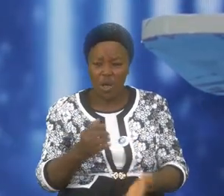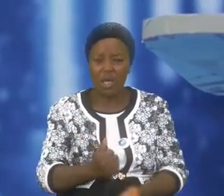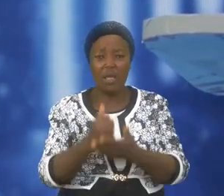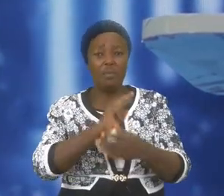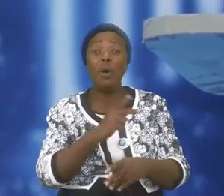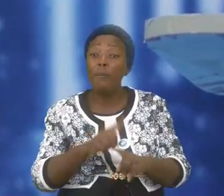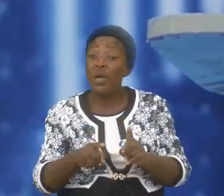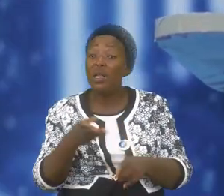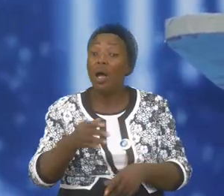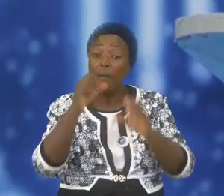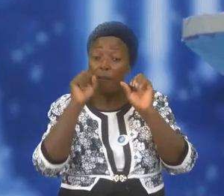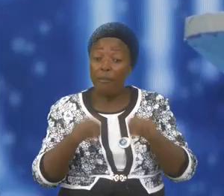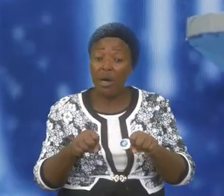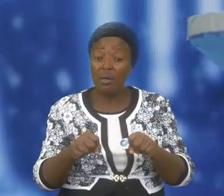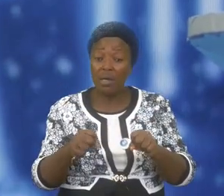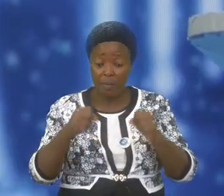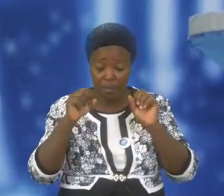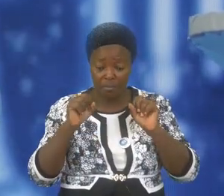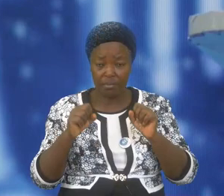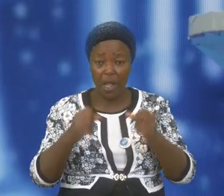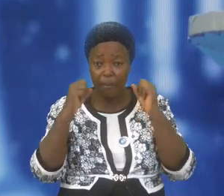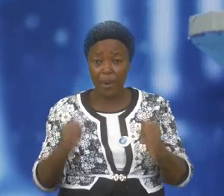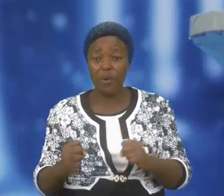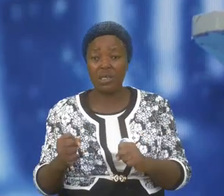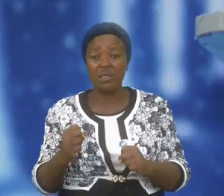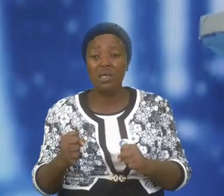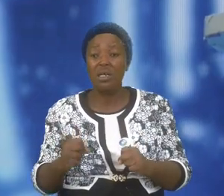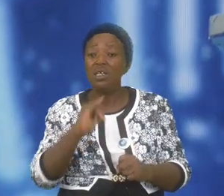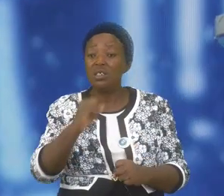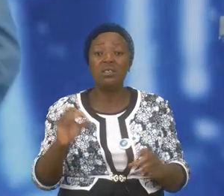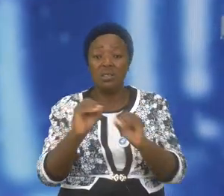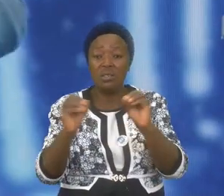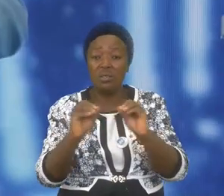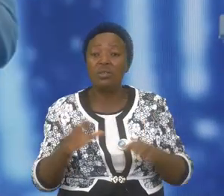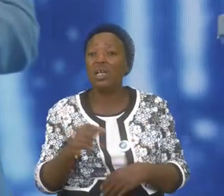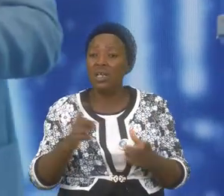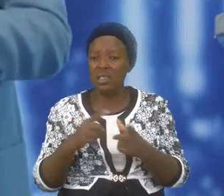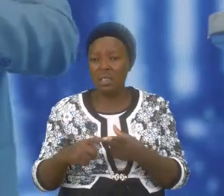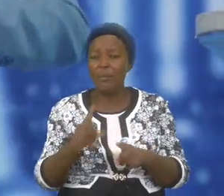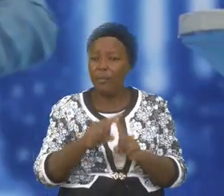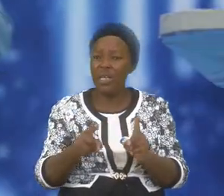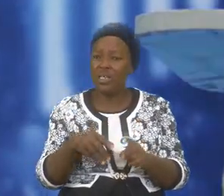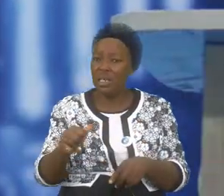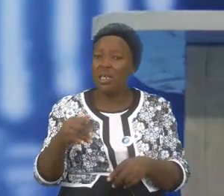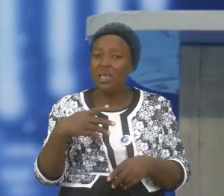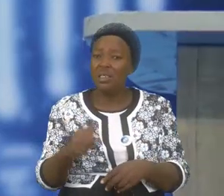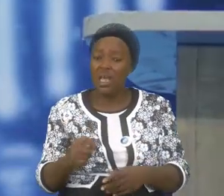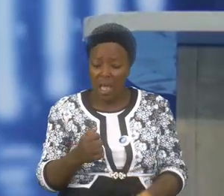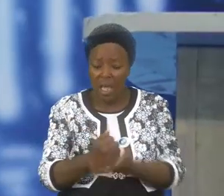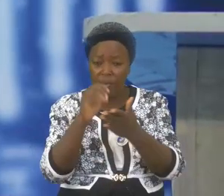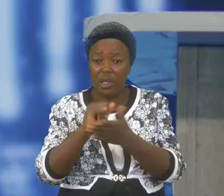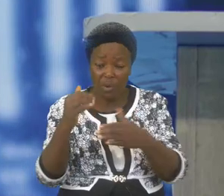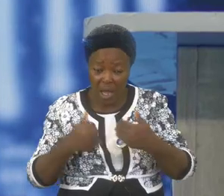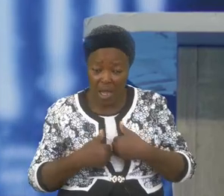Whether it is the health we urge 30 years ago, how strong we were, how agile